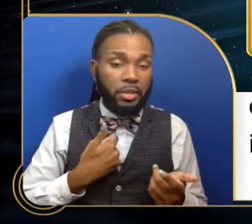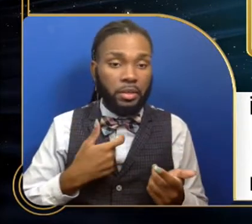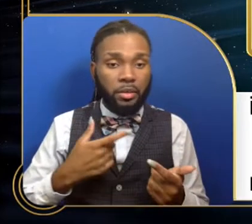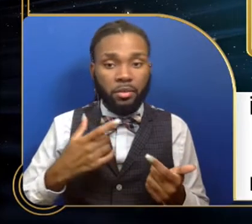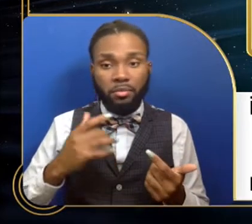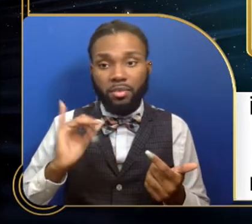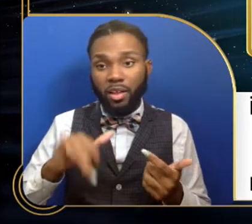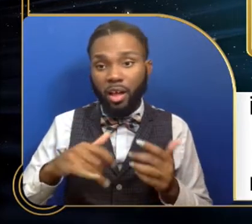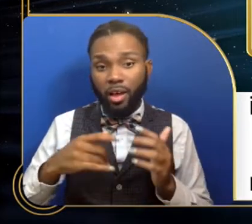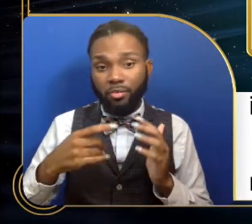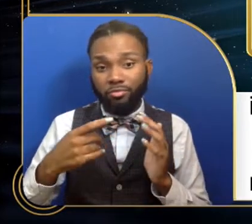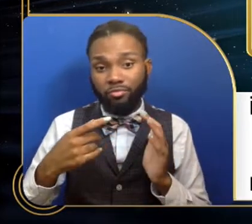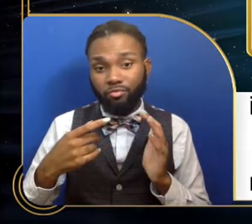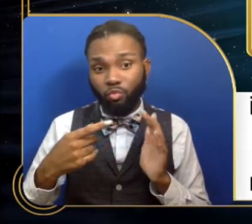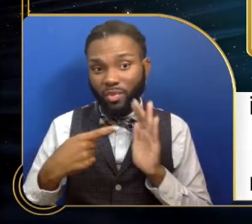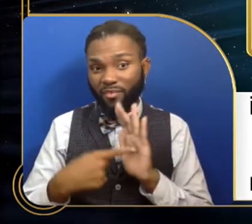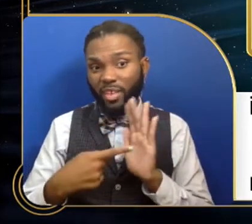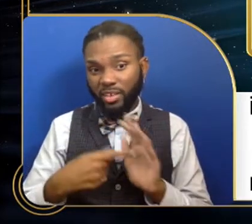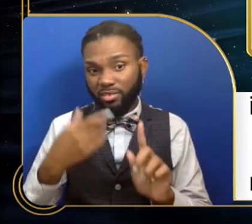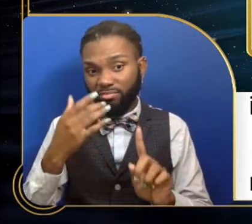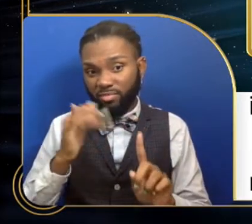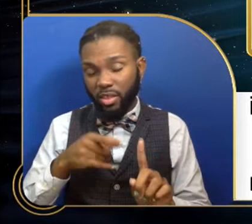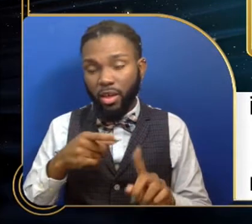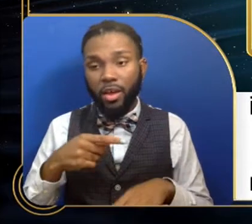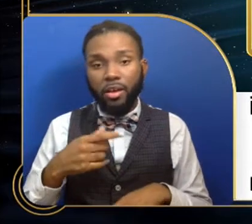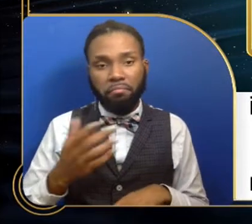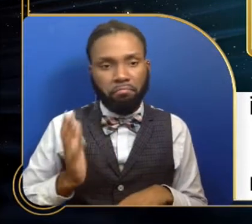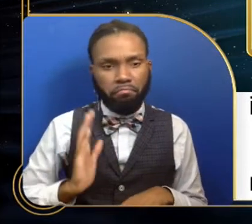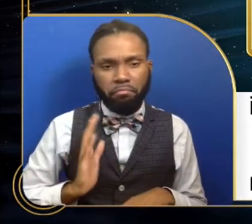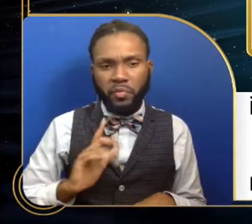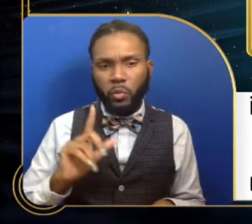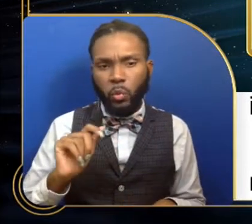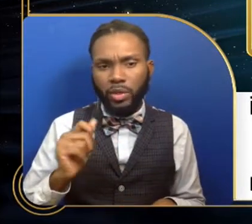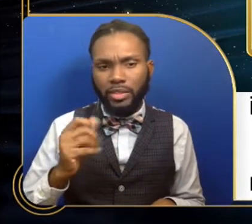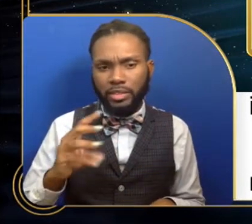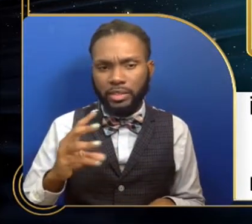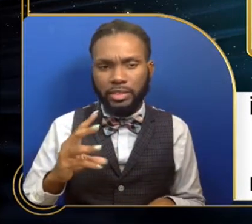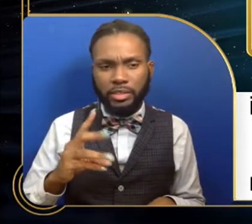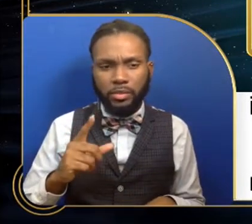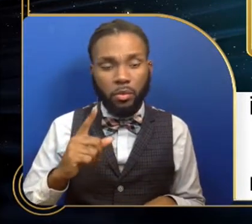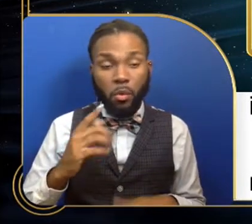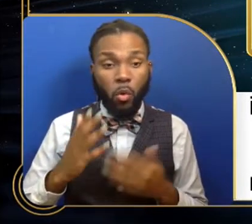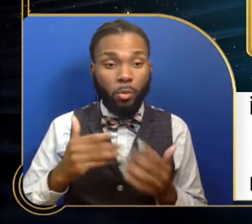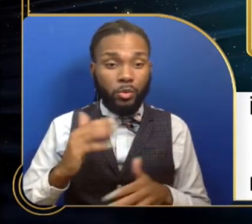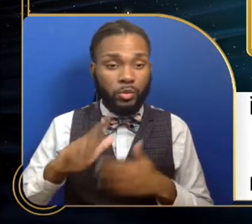that in 2016, pretty much the entire Democratic